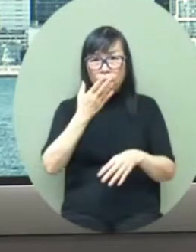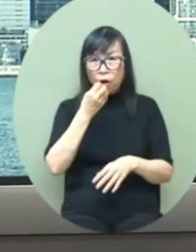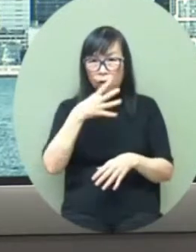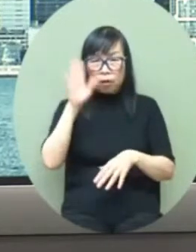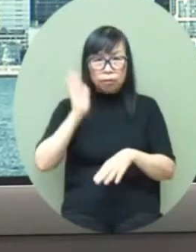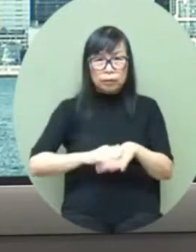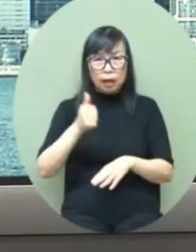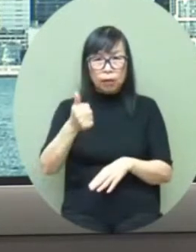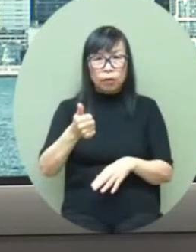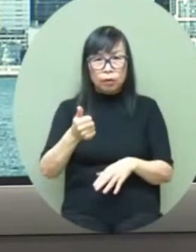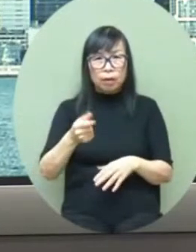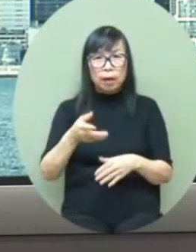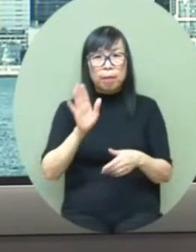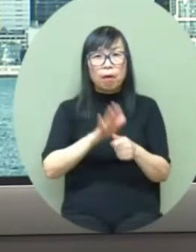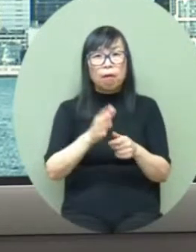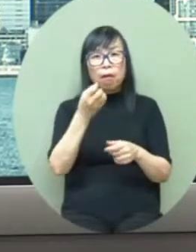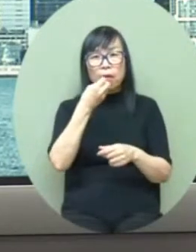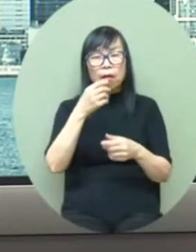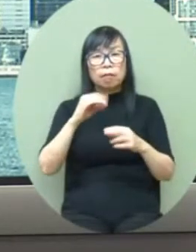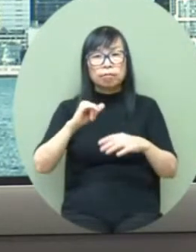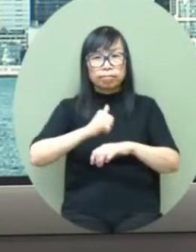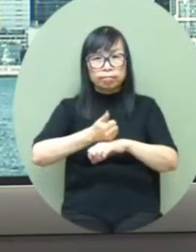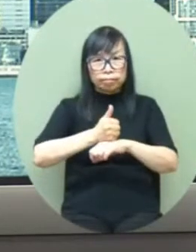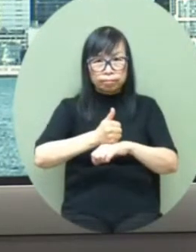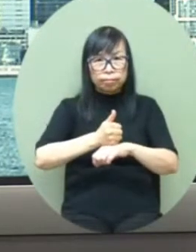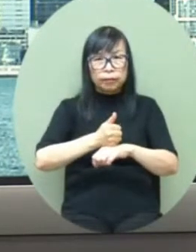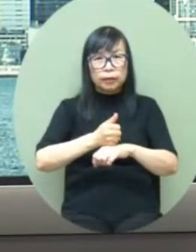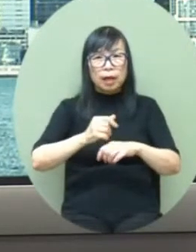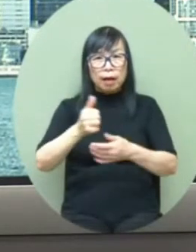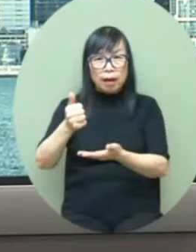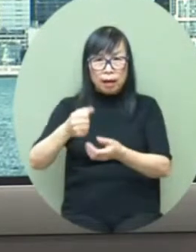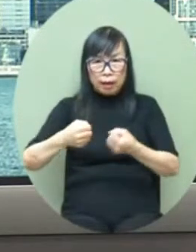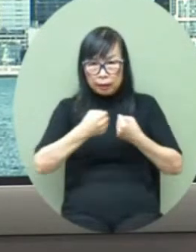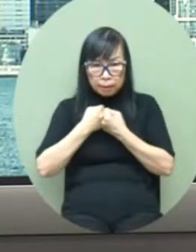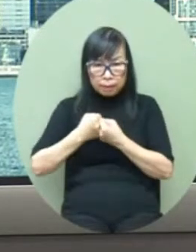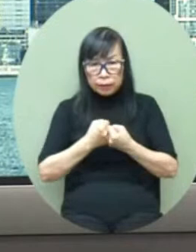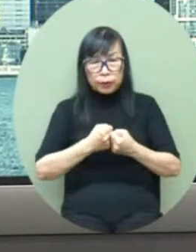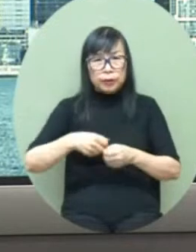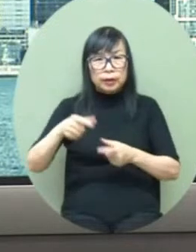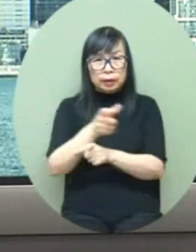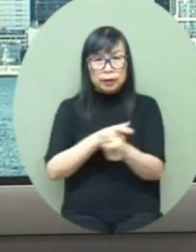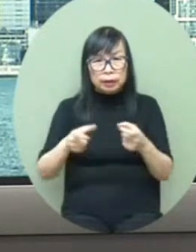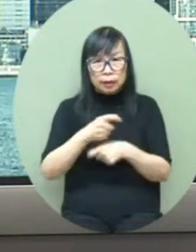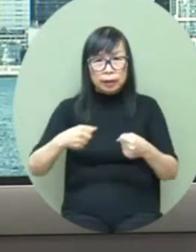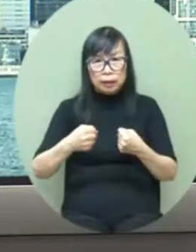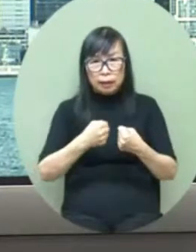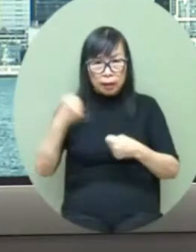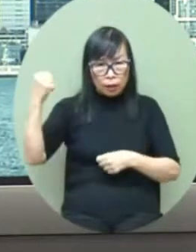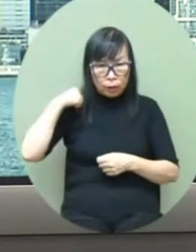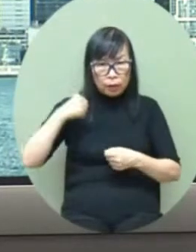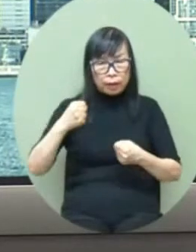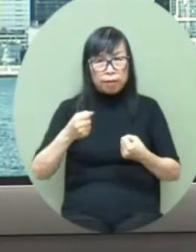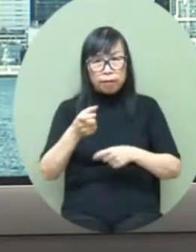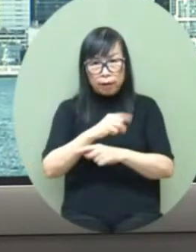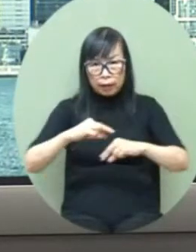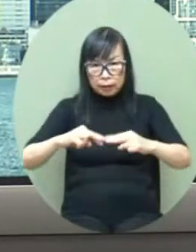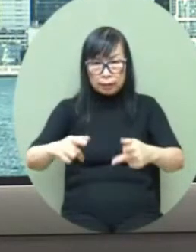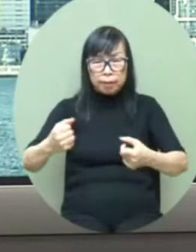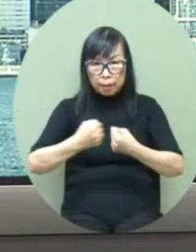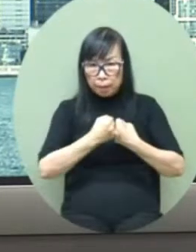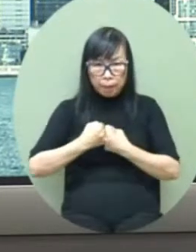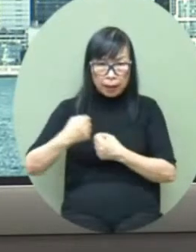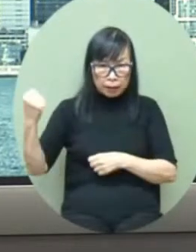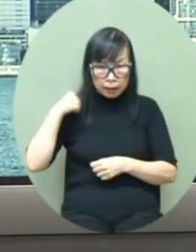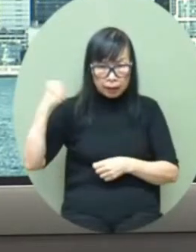up in different areas so that we can create more opportunities for Hong Kong so that we